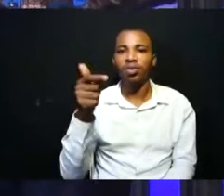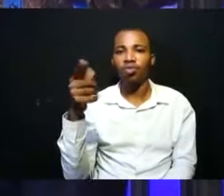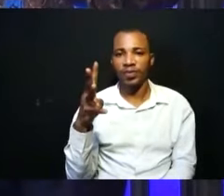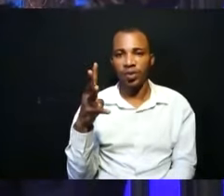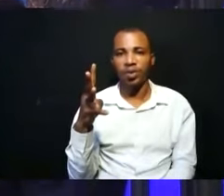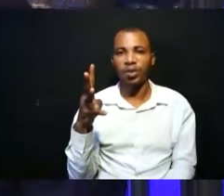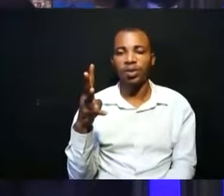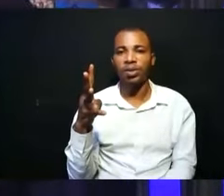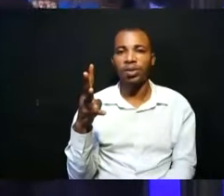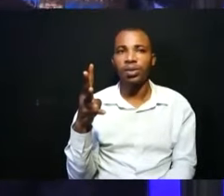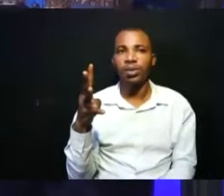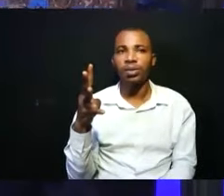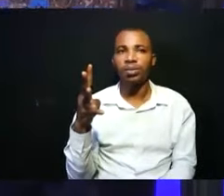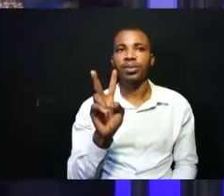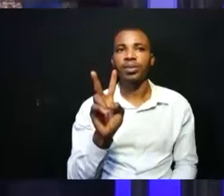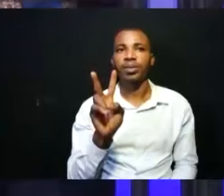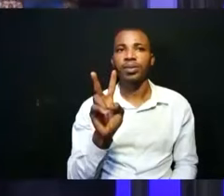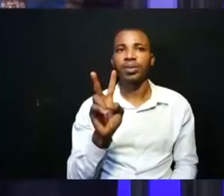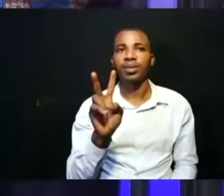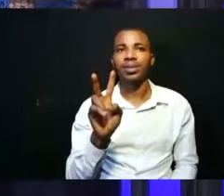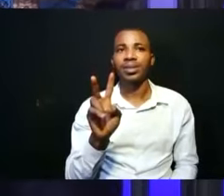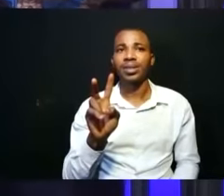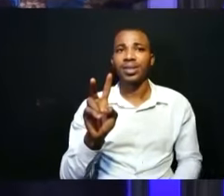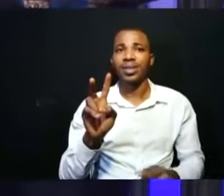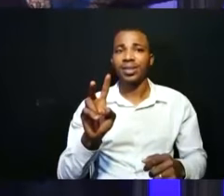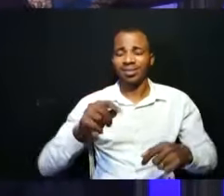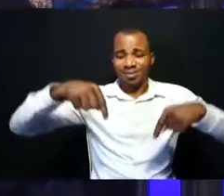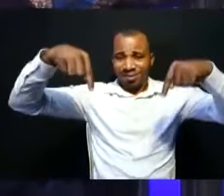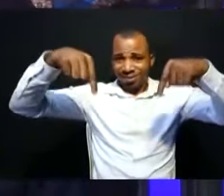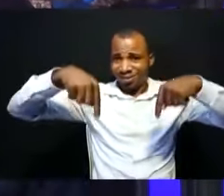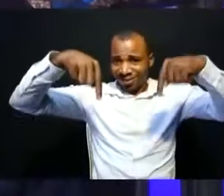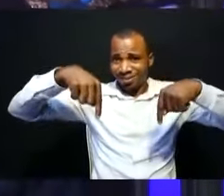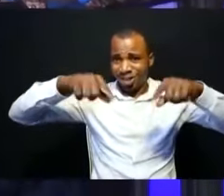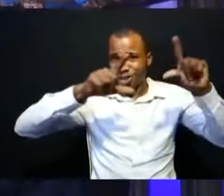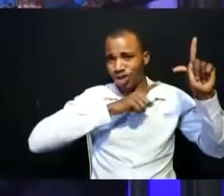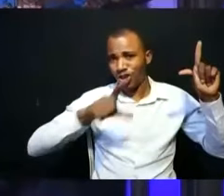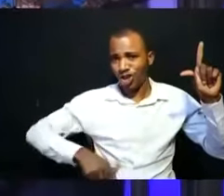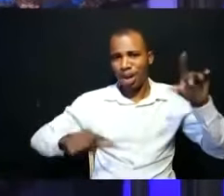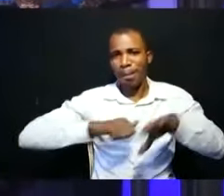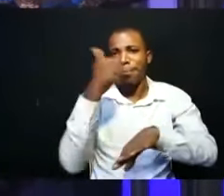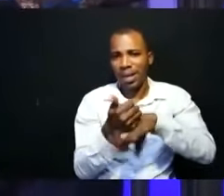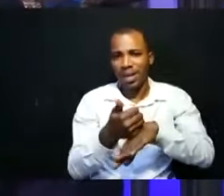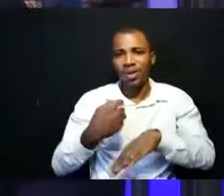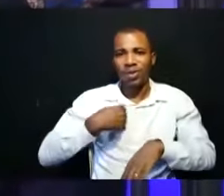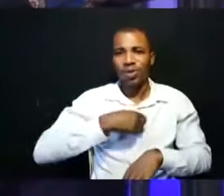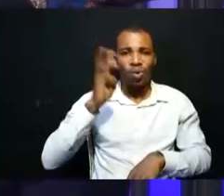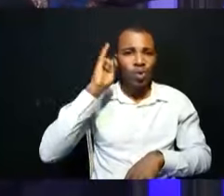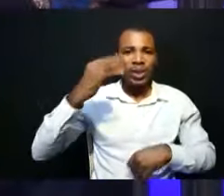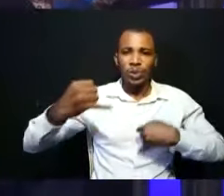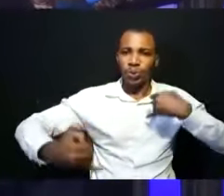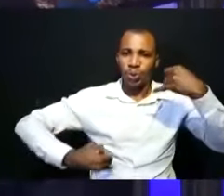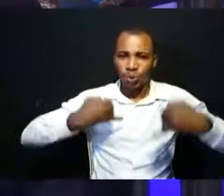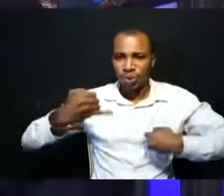Psalm 118, verse 24, this is the day which the Lord has made. We will rejoice and be glad in